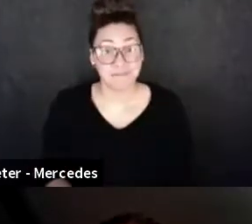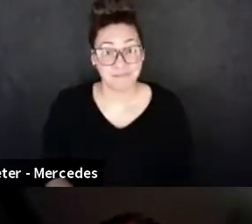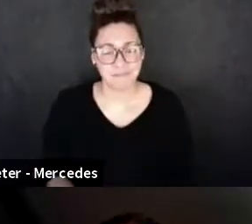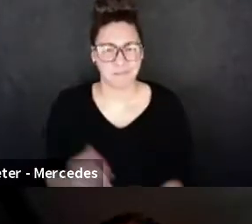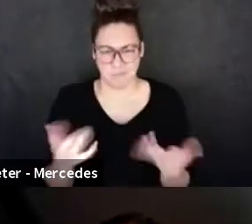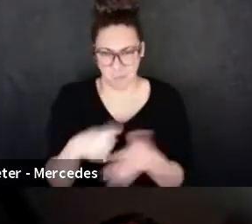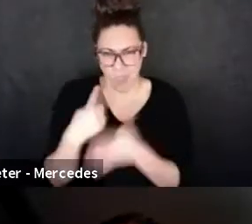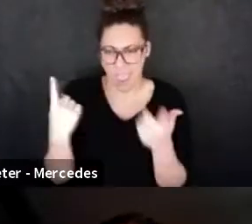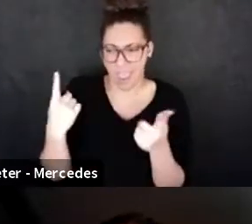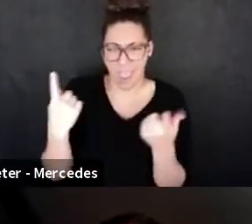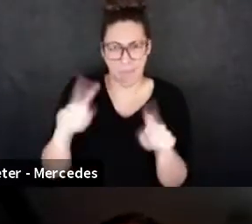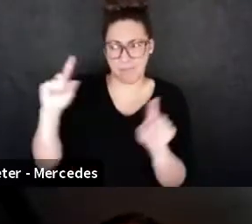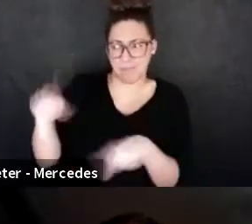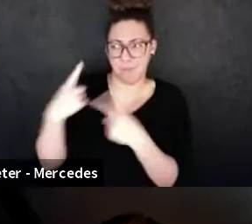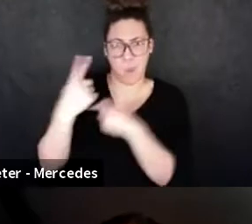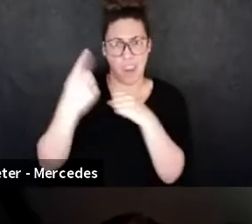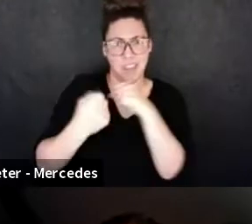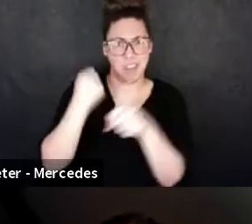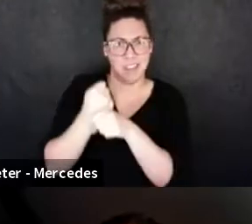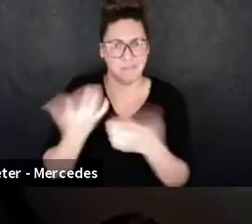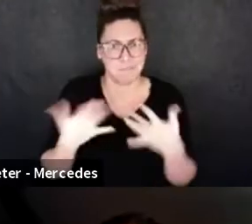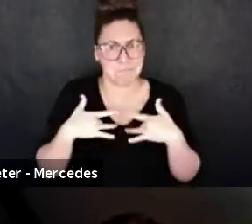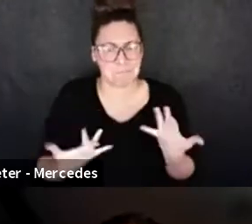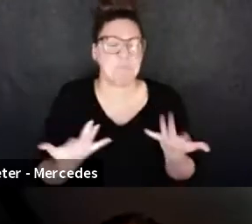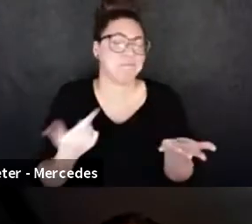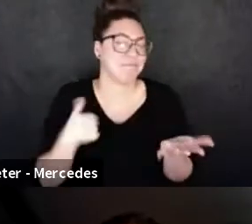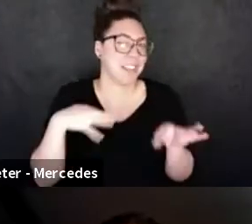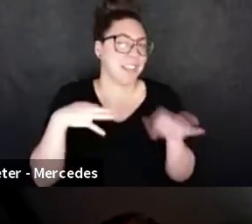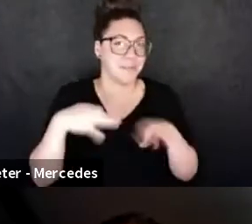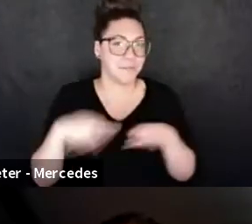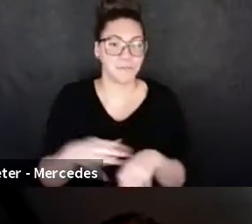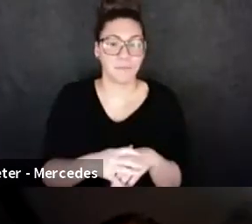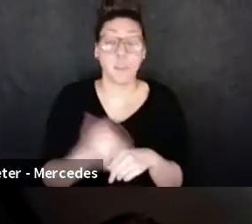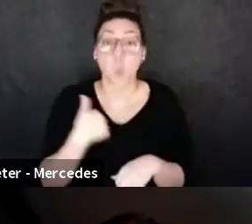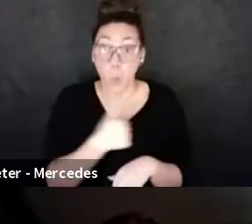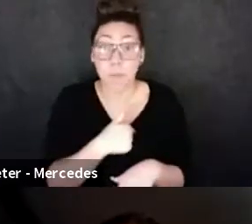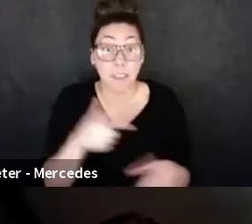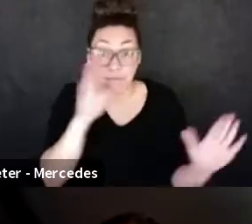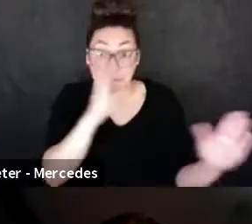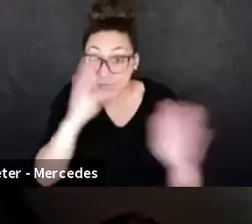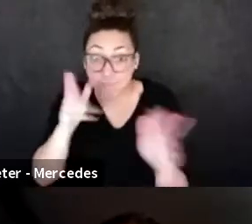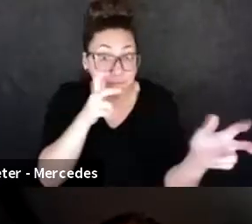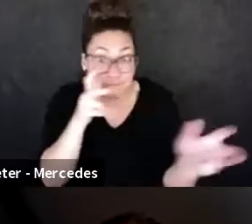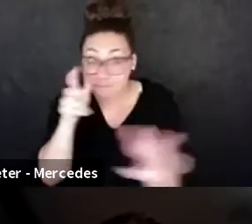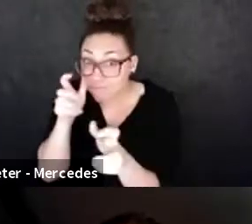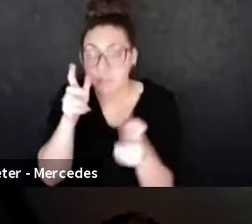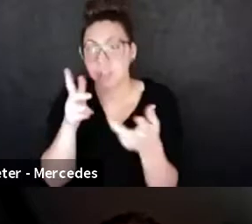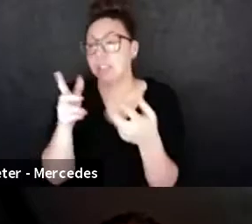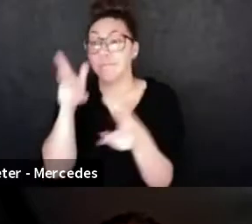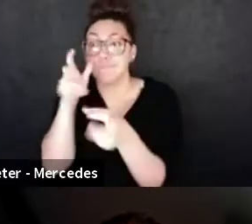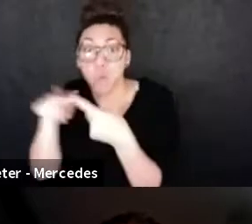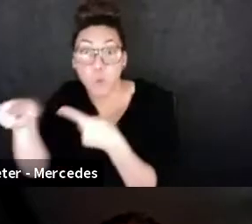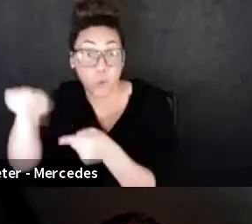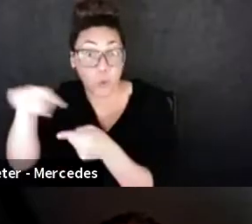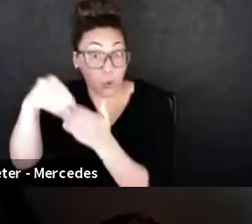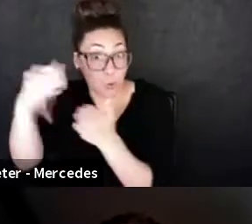happened in the last year is that we have been listening. We've been listening to students,